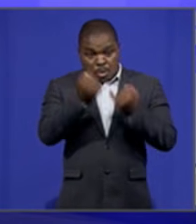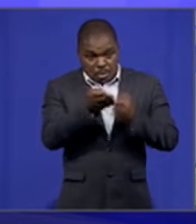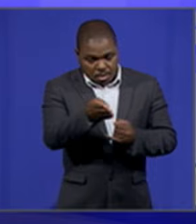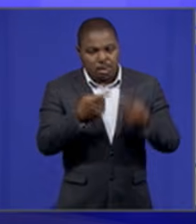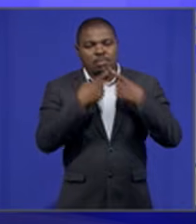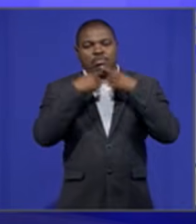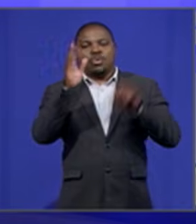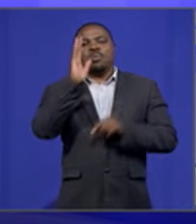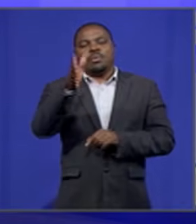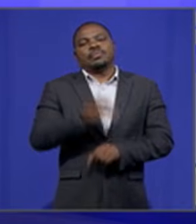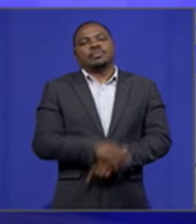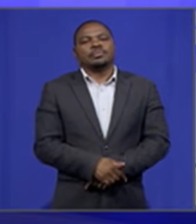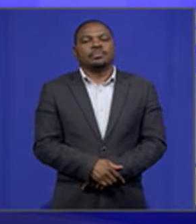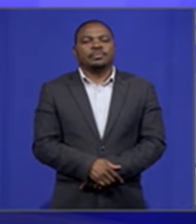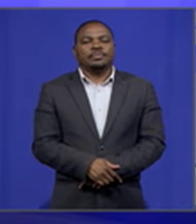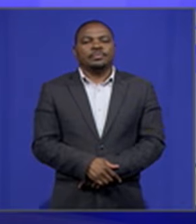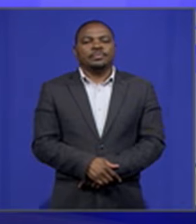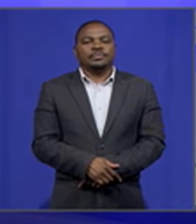mošupologo.